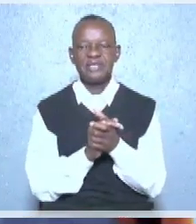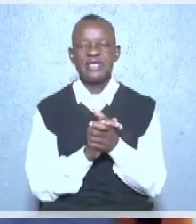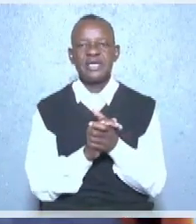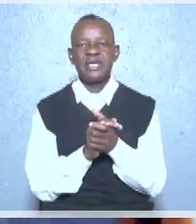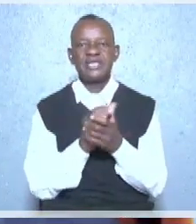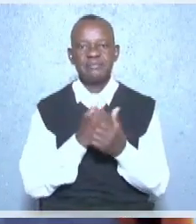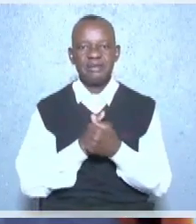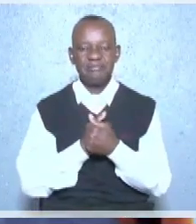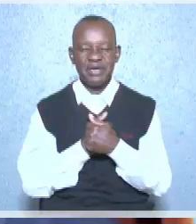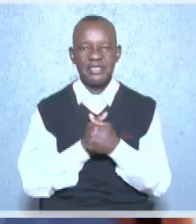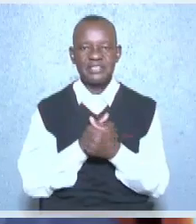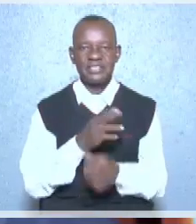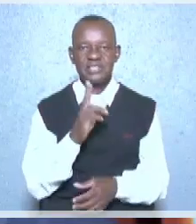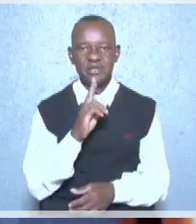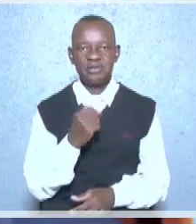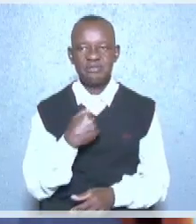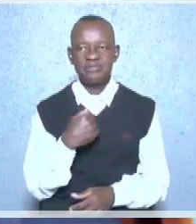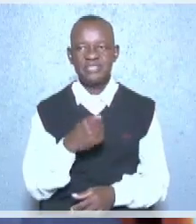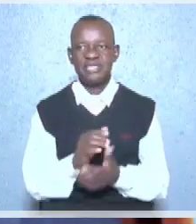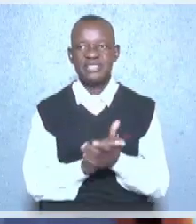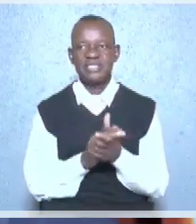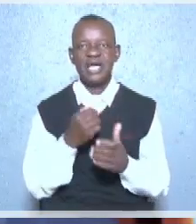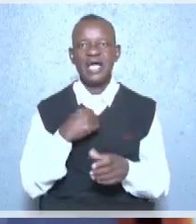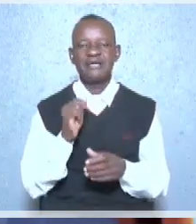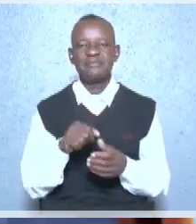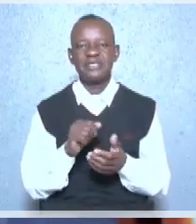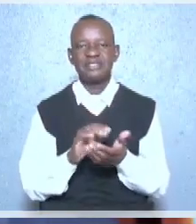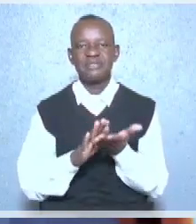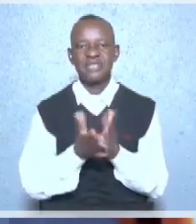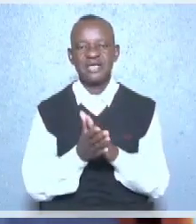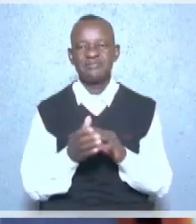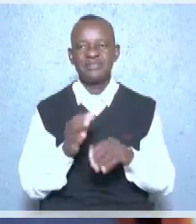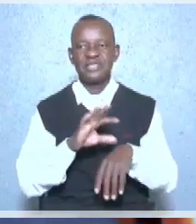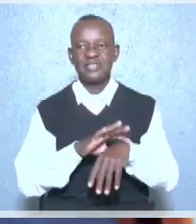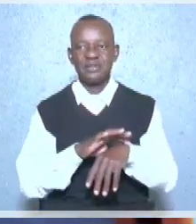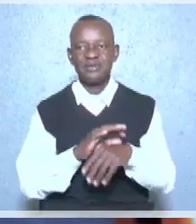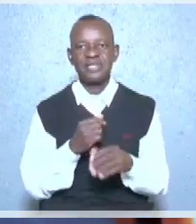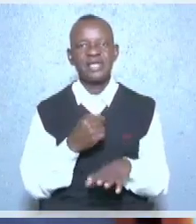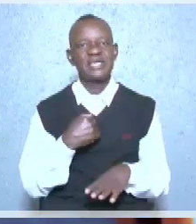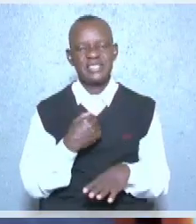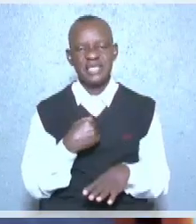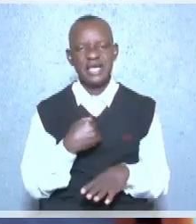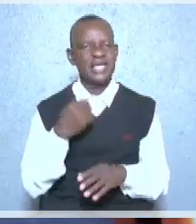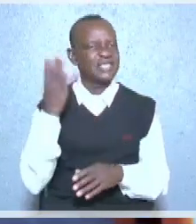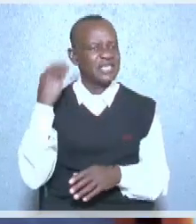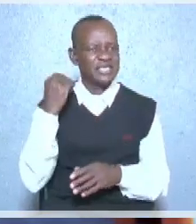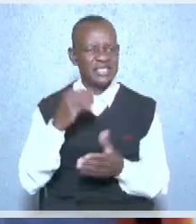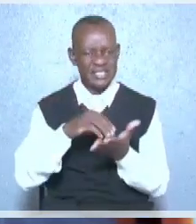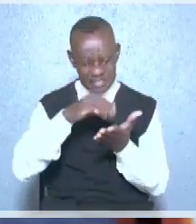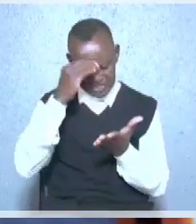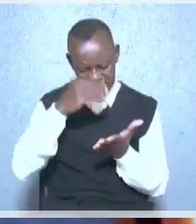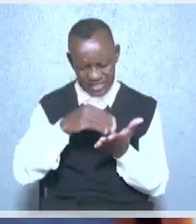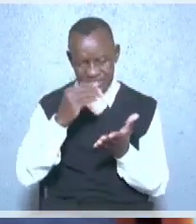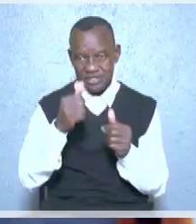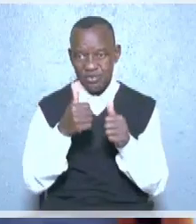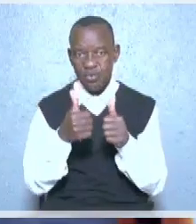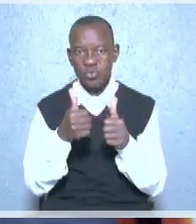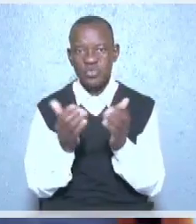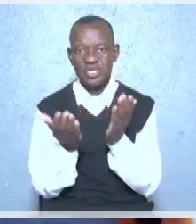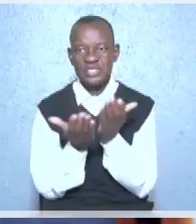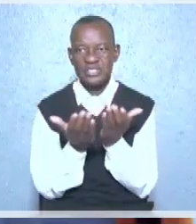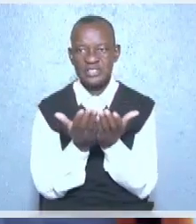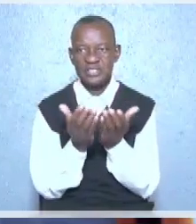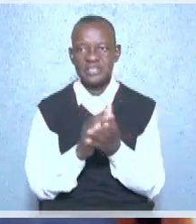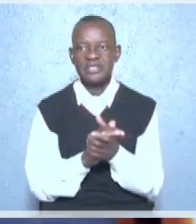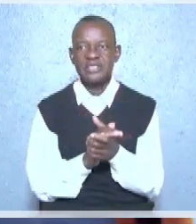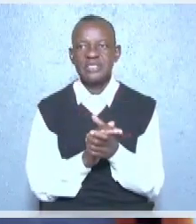become whatever. And I was very good at school. And my mother wanted to disown me when I told her that my life is